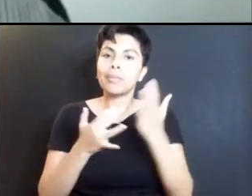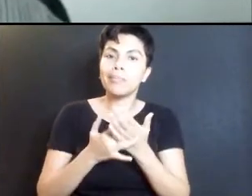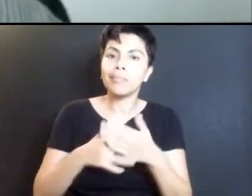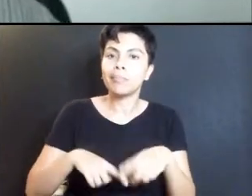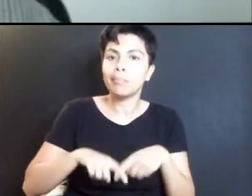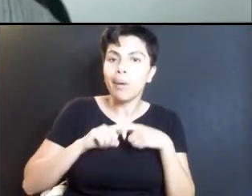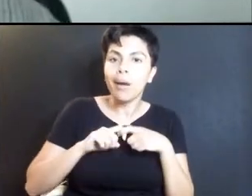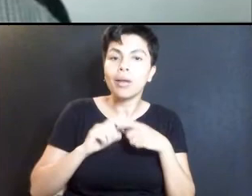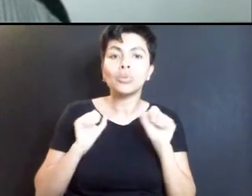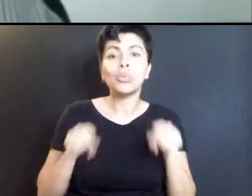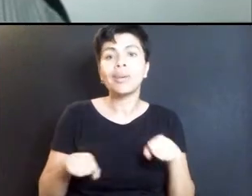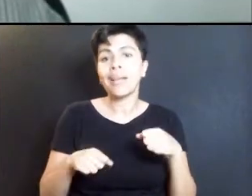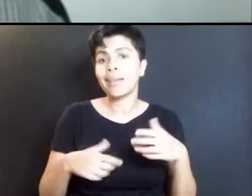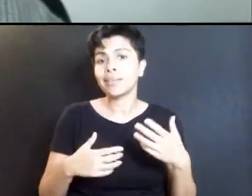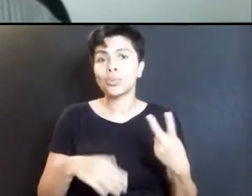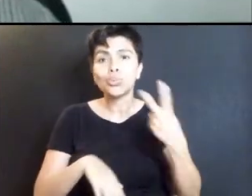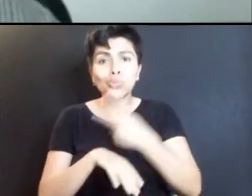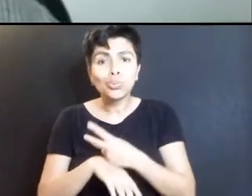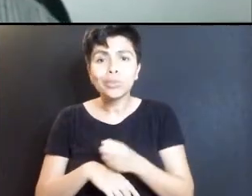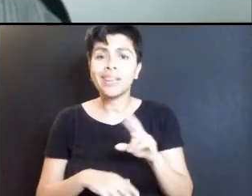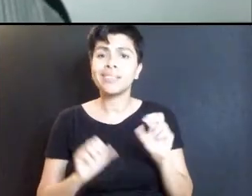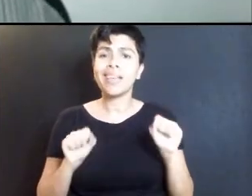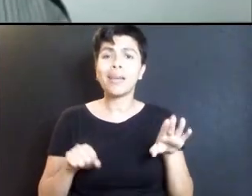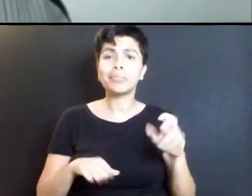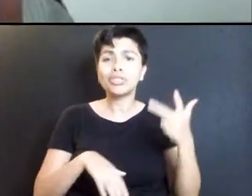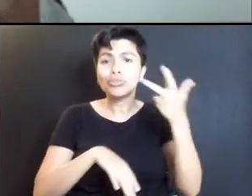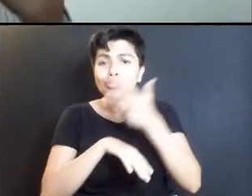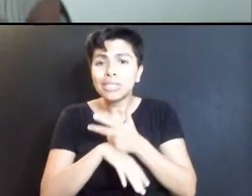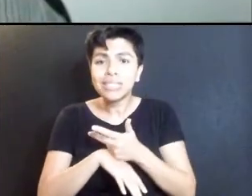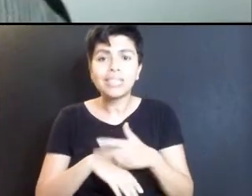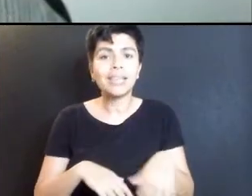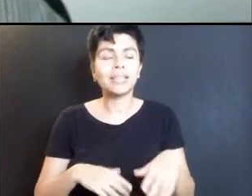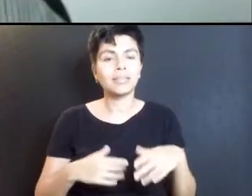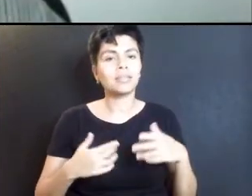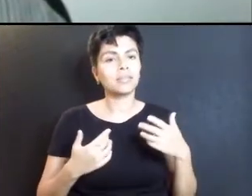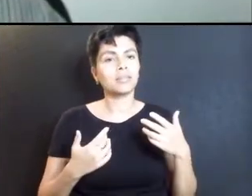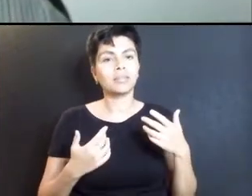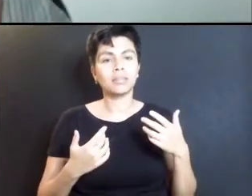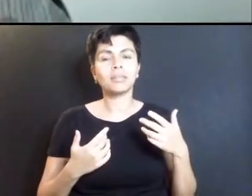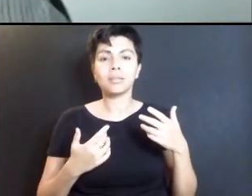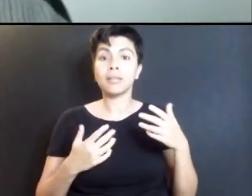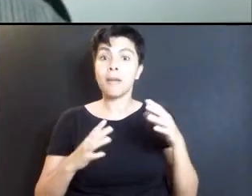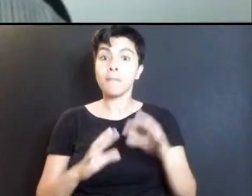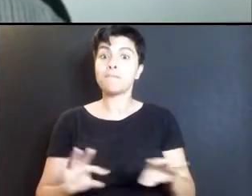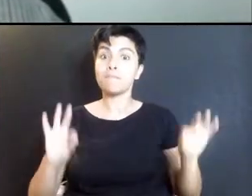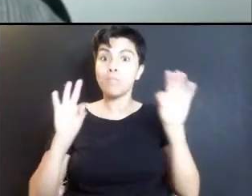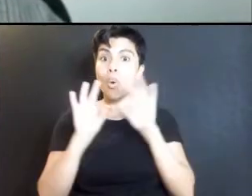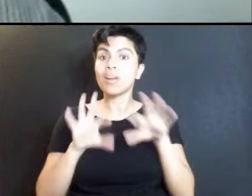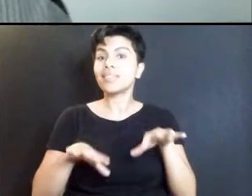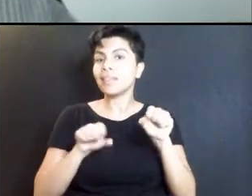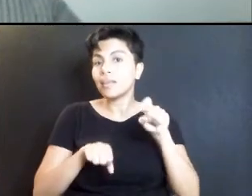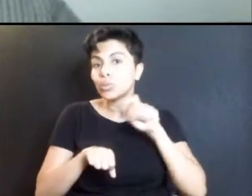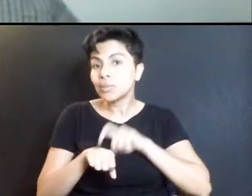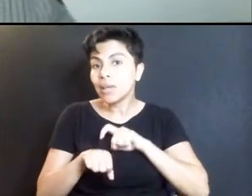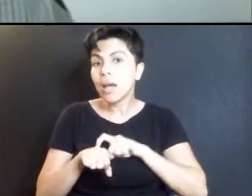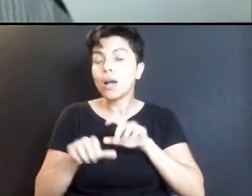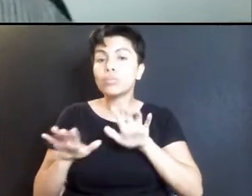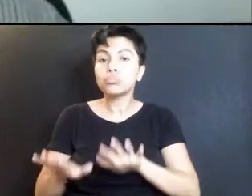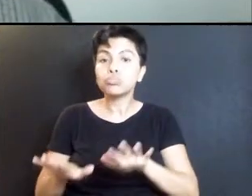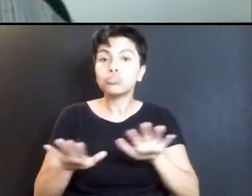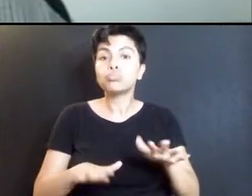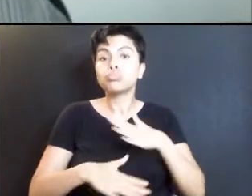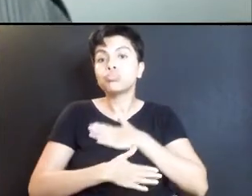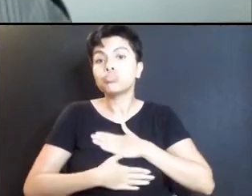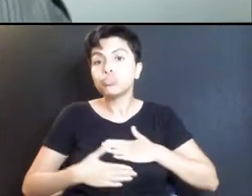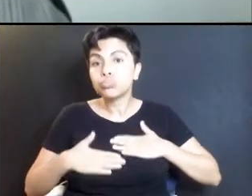can read it over 2 days or 3 days. Main thing is to take your time, enjoy